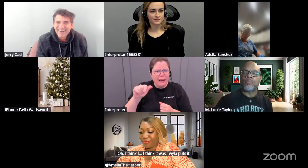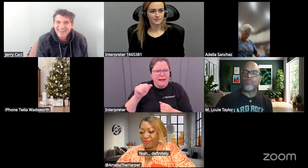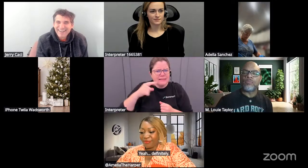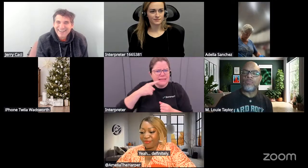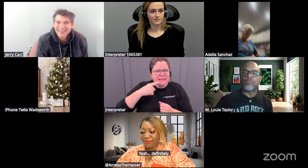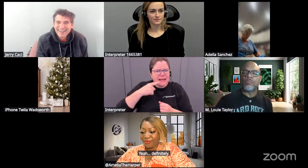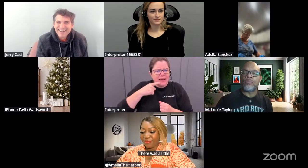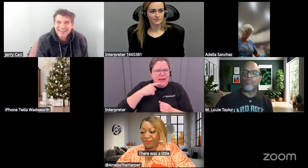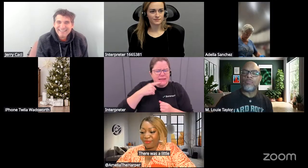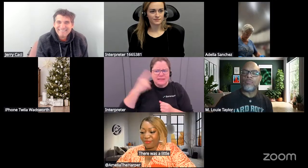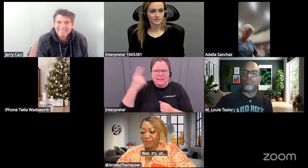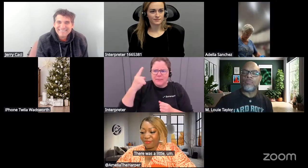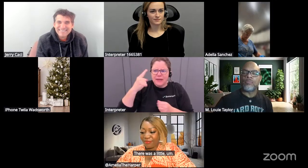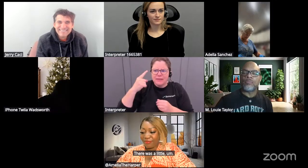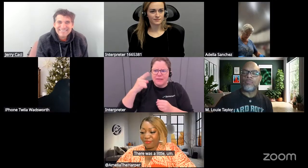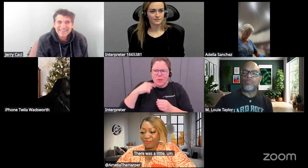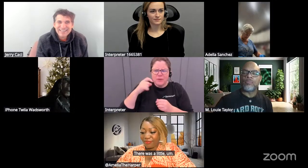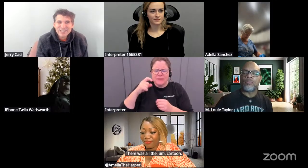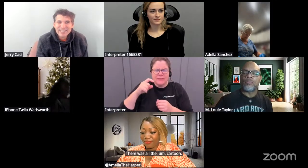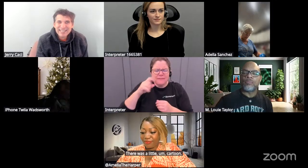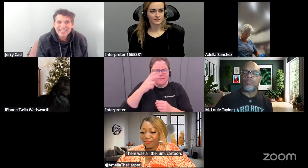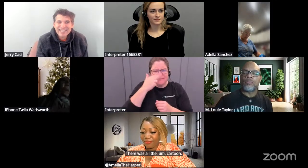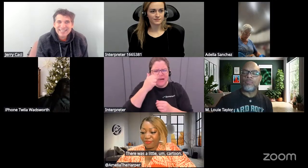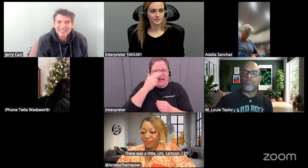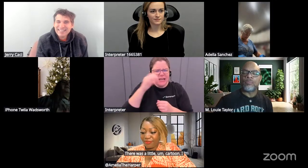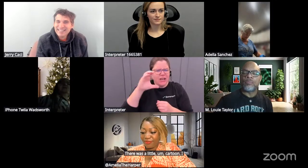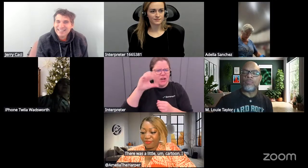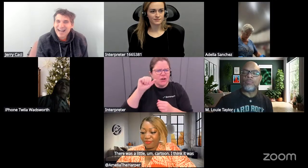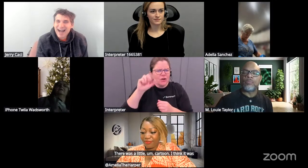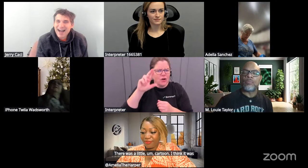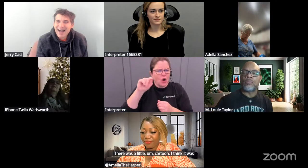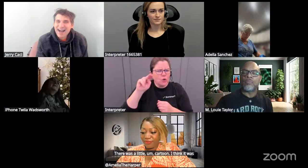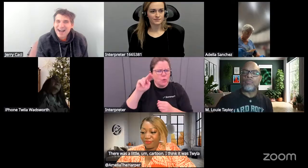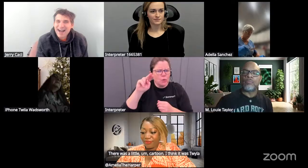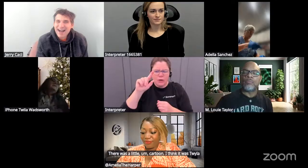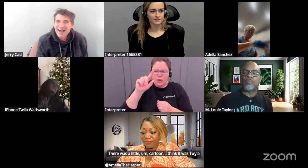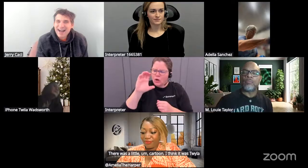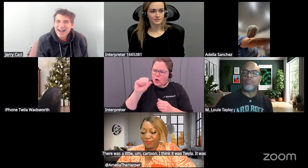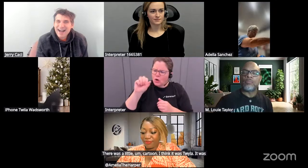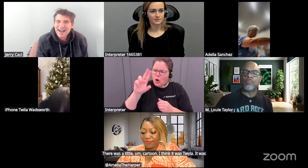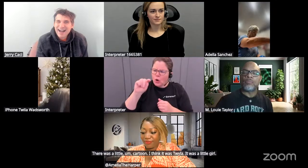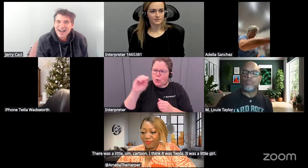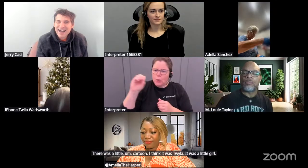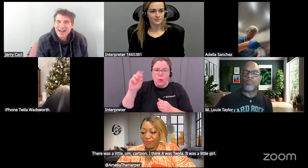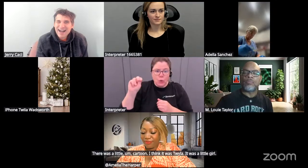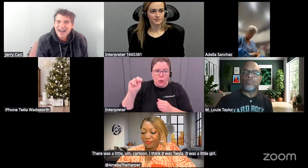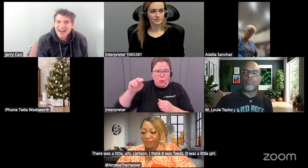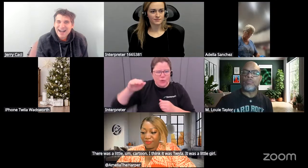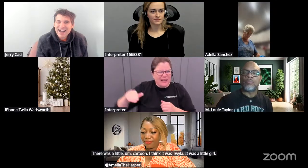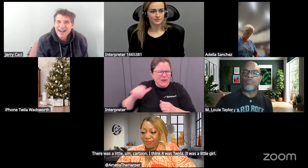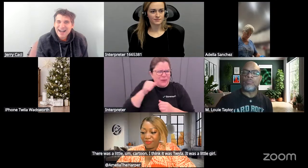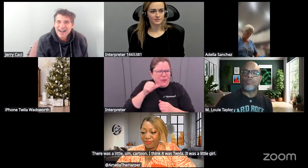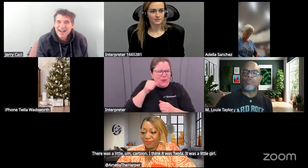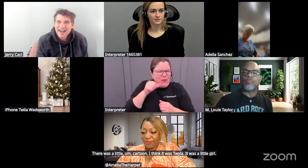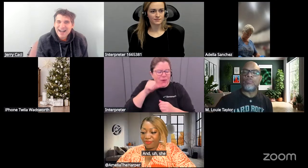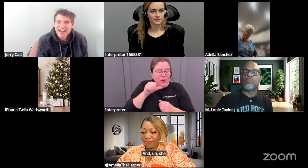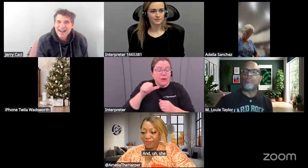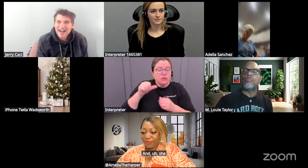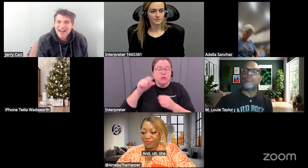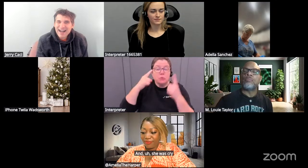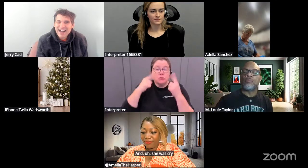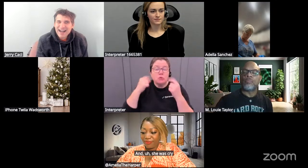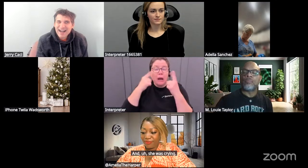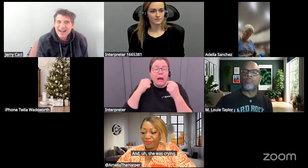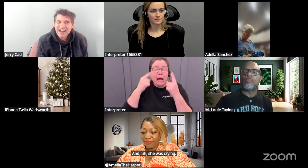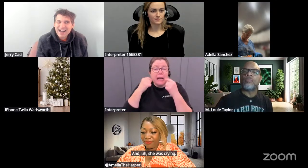little cartoon. I think it was Twyla. It was a little girl and she was crying